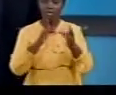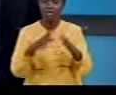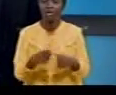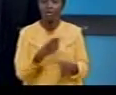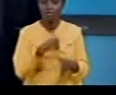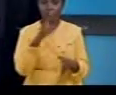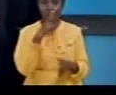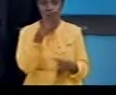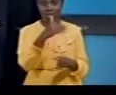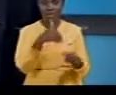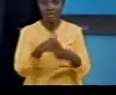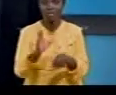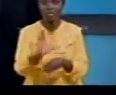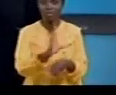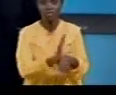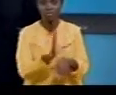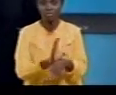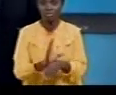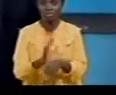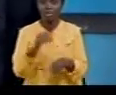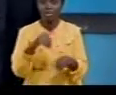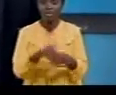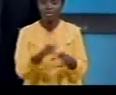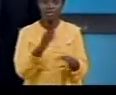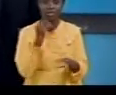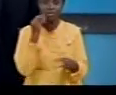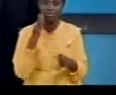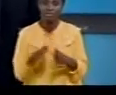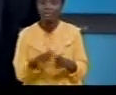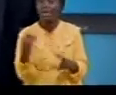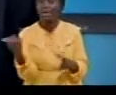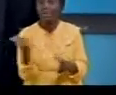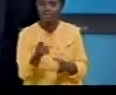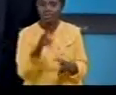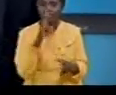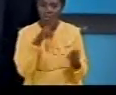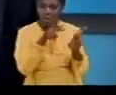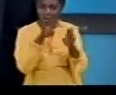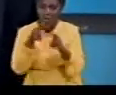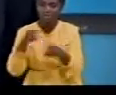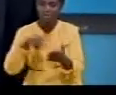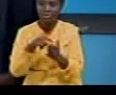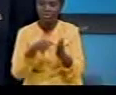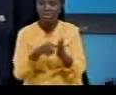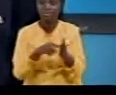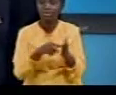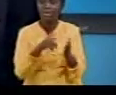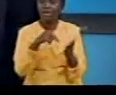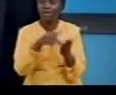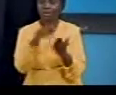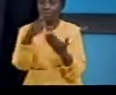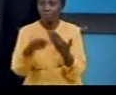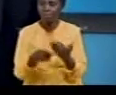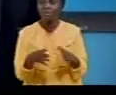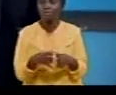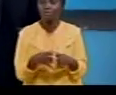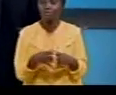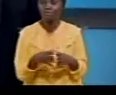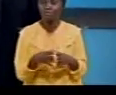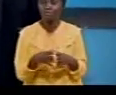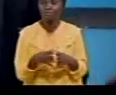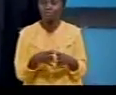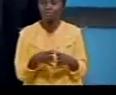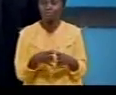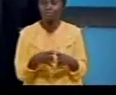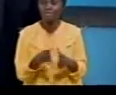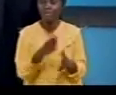there in your church, you are there, you know, on Zoom, wherever you are watching this program. This program is followed by people in over 180 countries